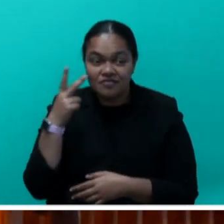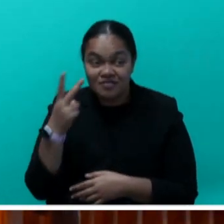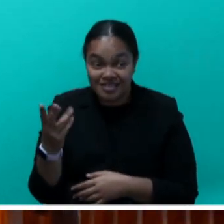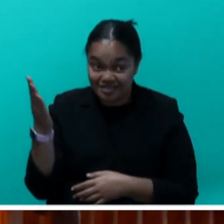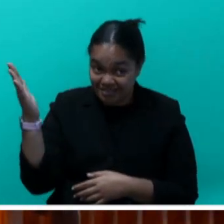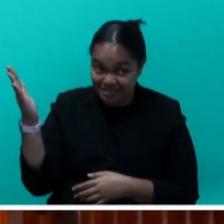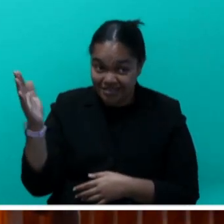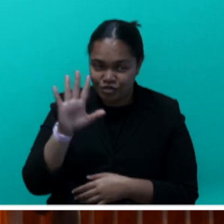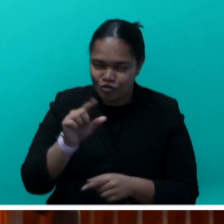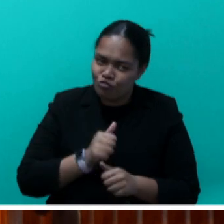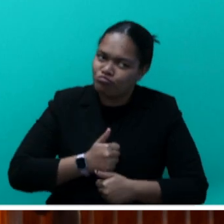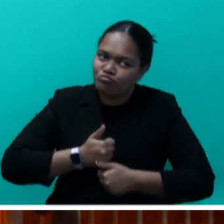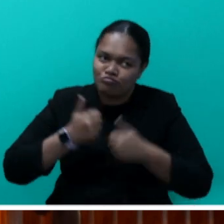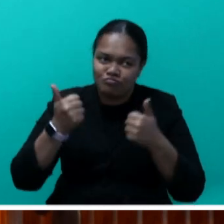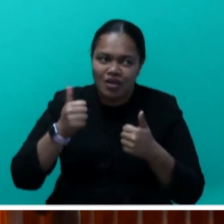great country.